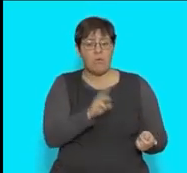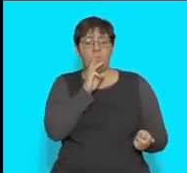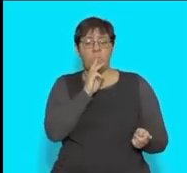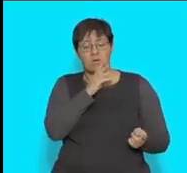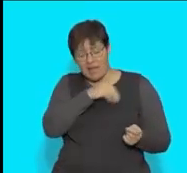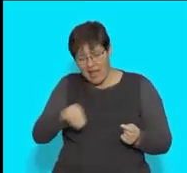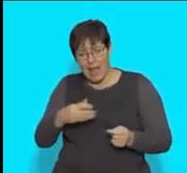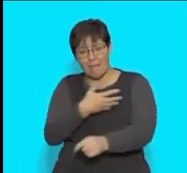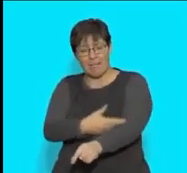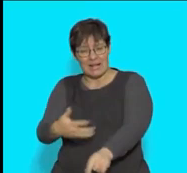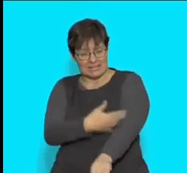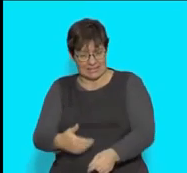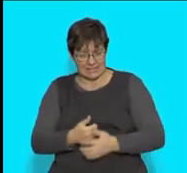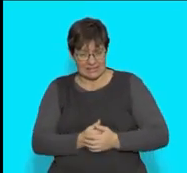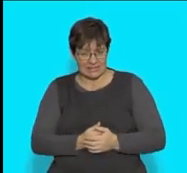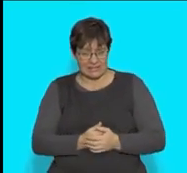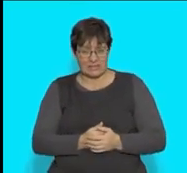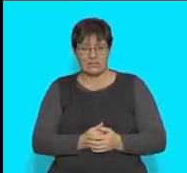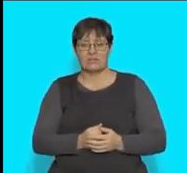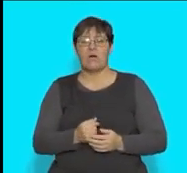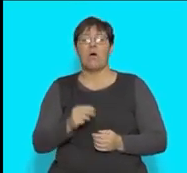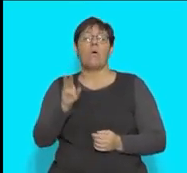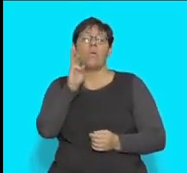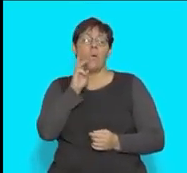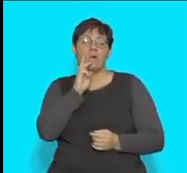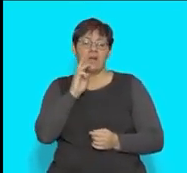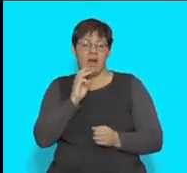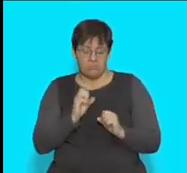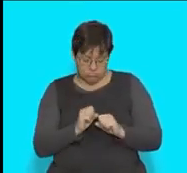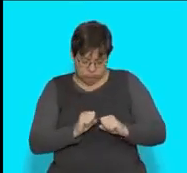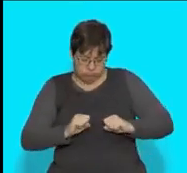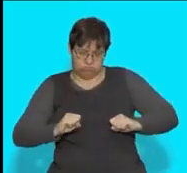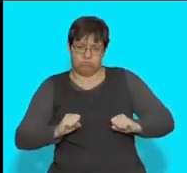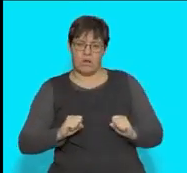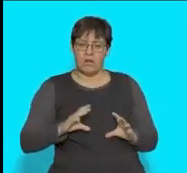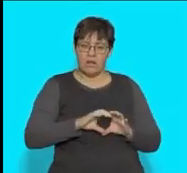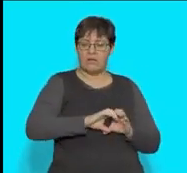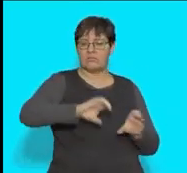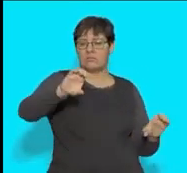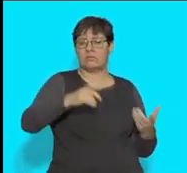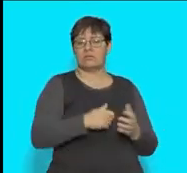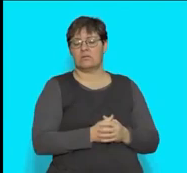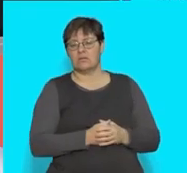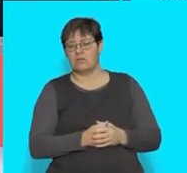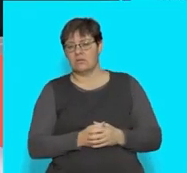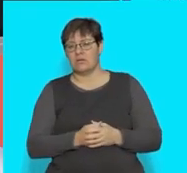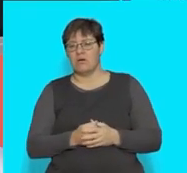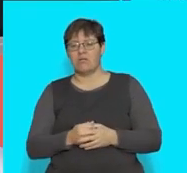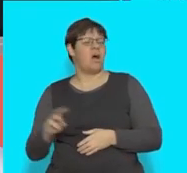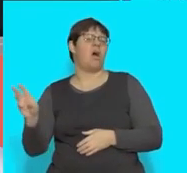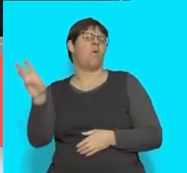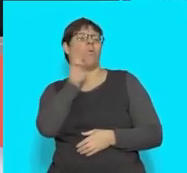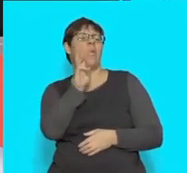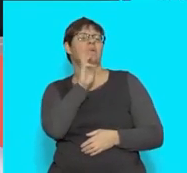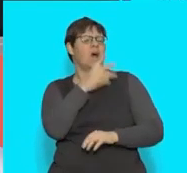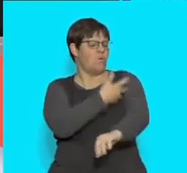is happening? The water fills my blood vessels. And we all say, cool, water is